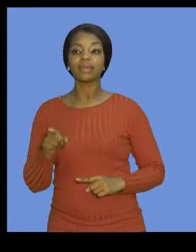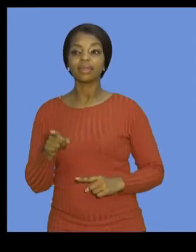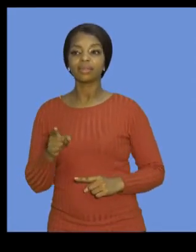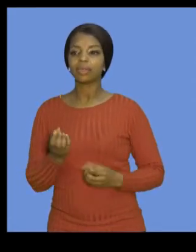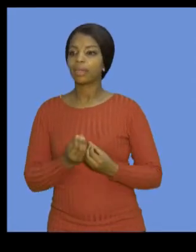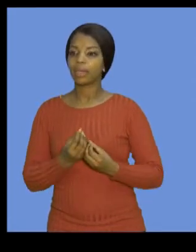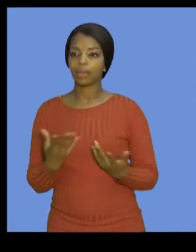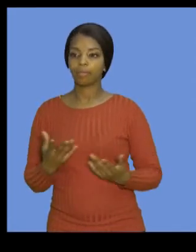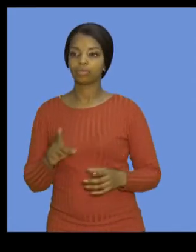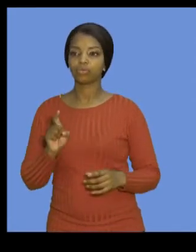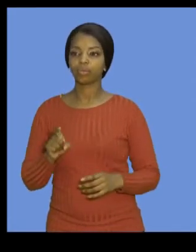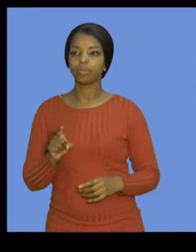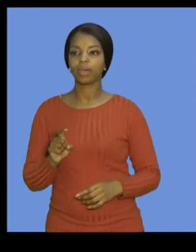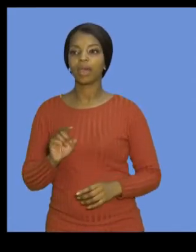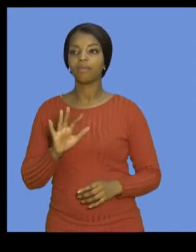by